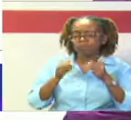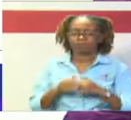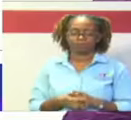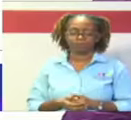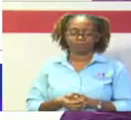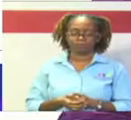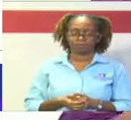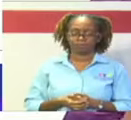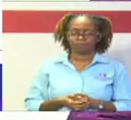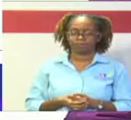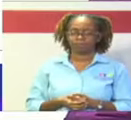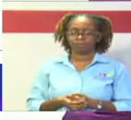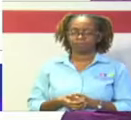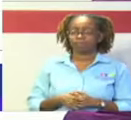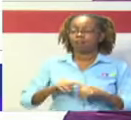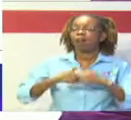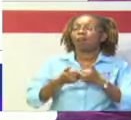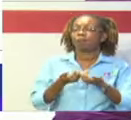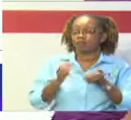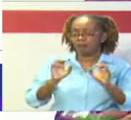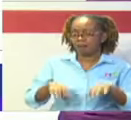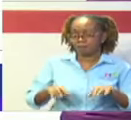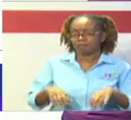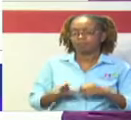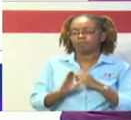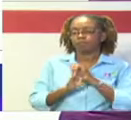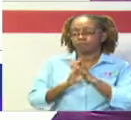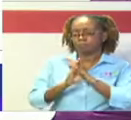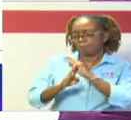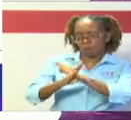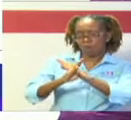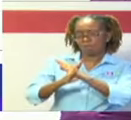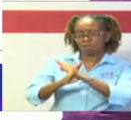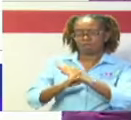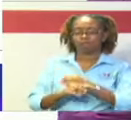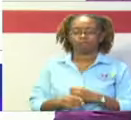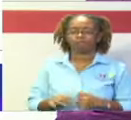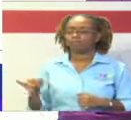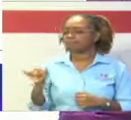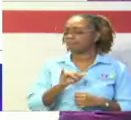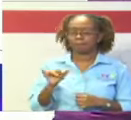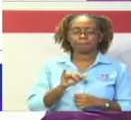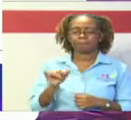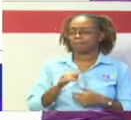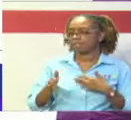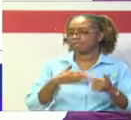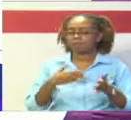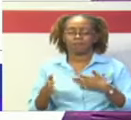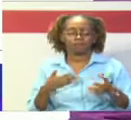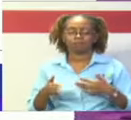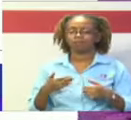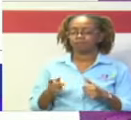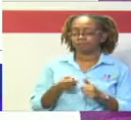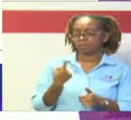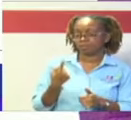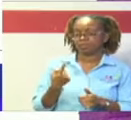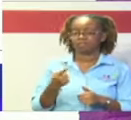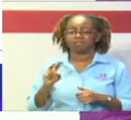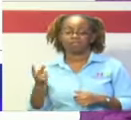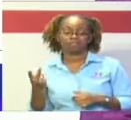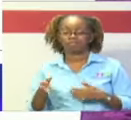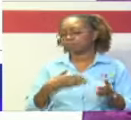how we can prevent infections, it remains the same regardless of whether it's a variant or not. So we need to take all COVID-19